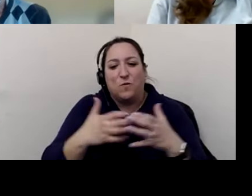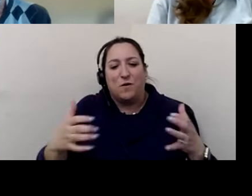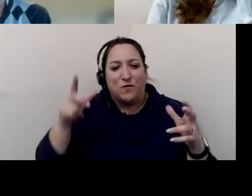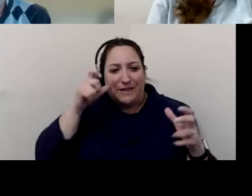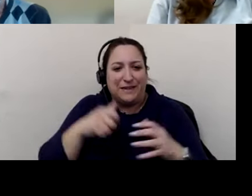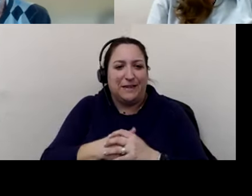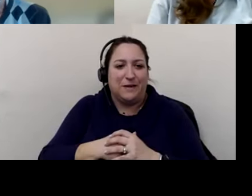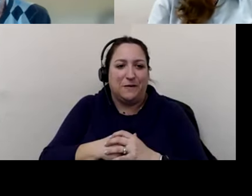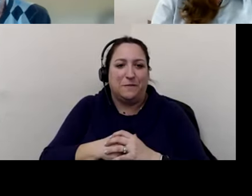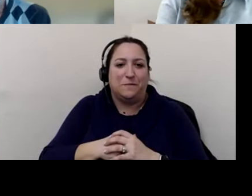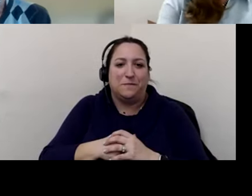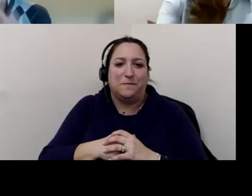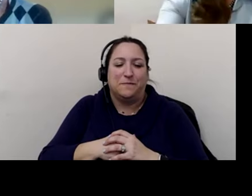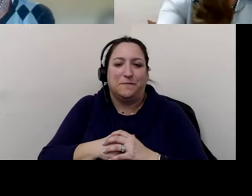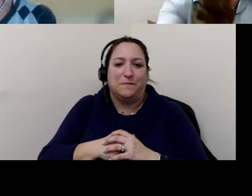listening.